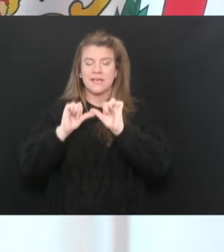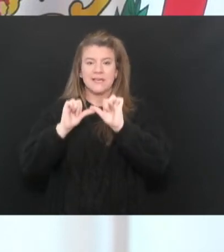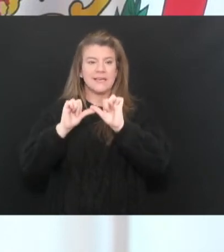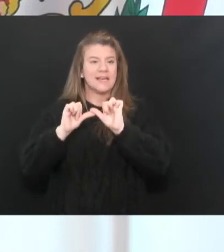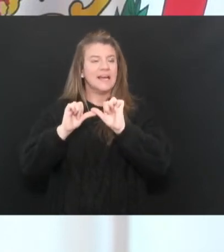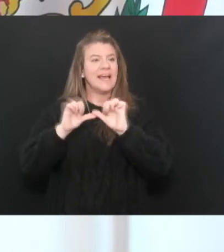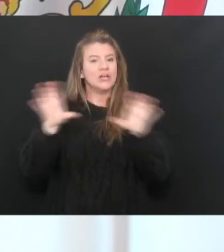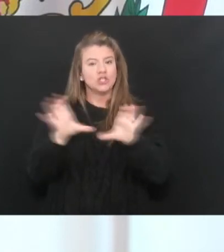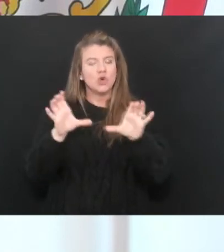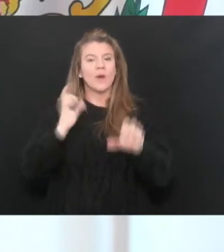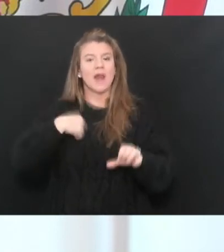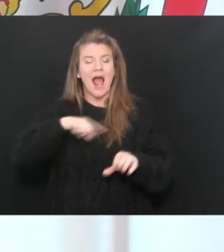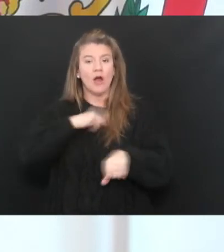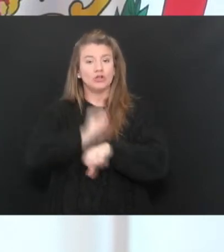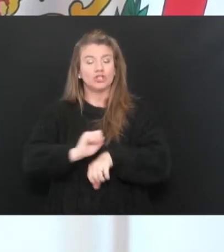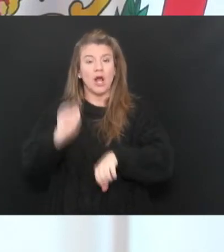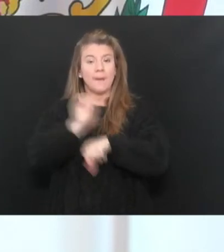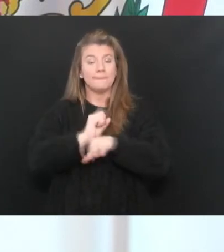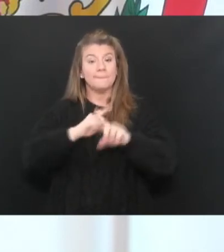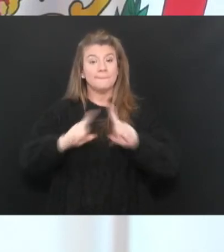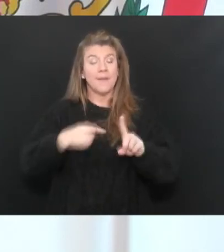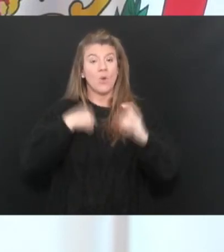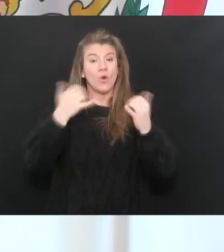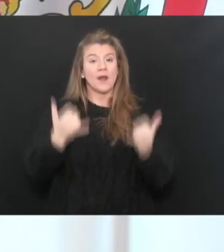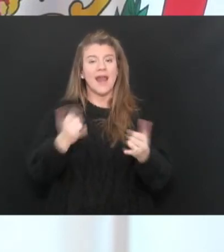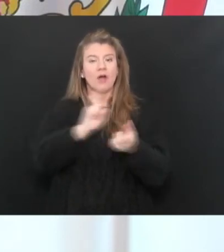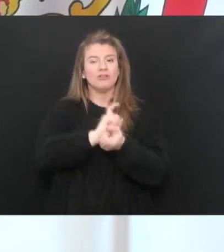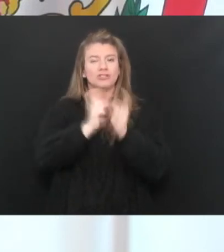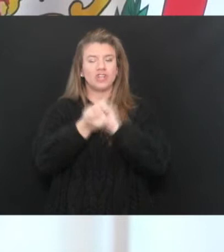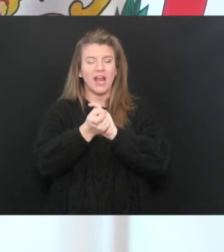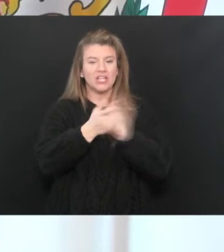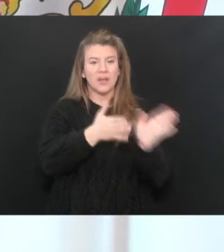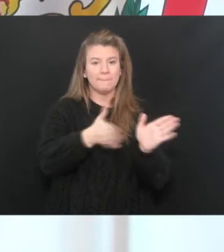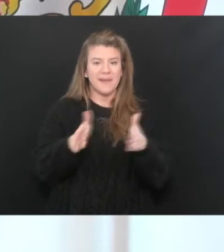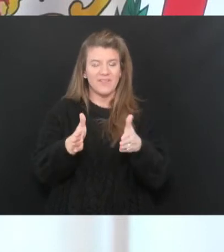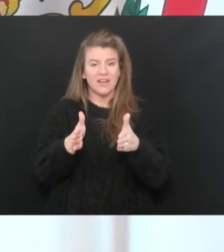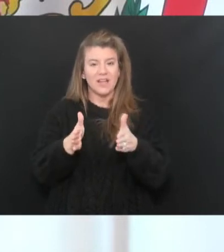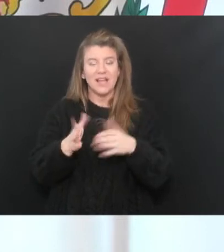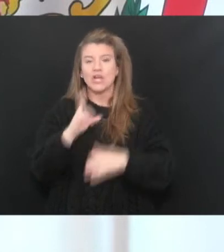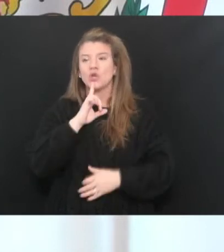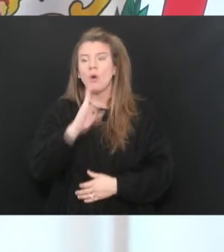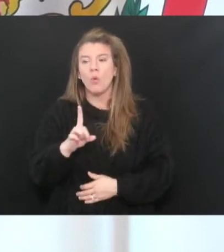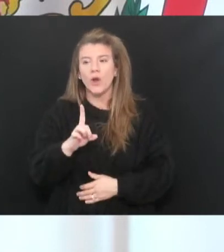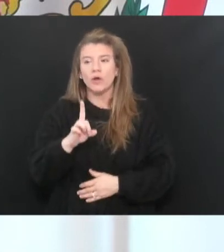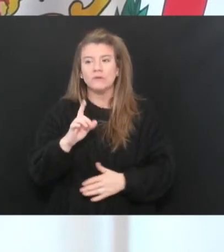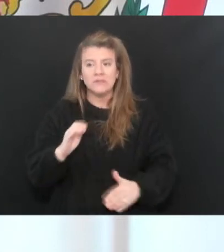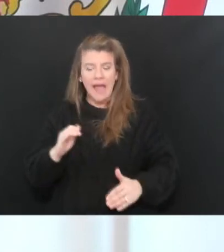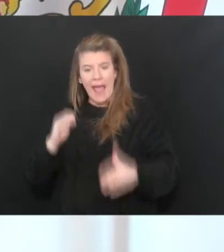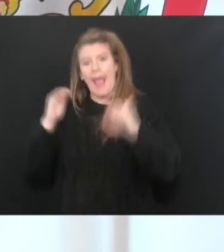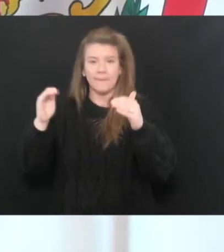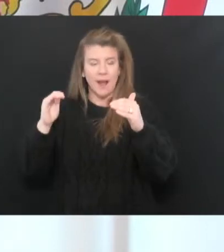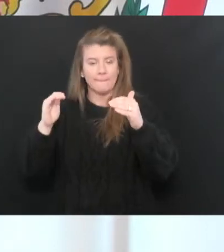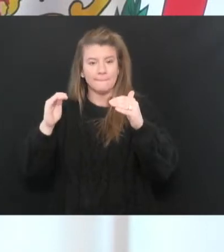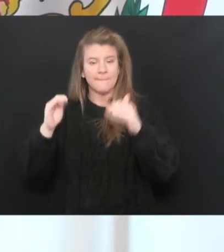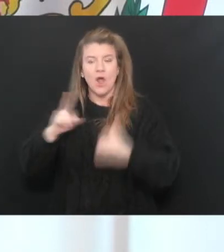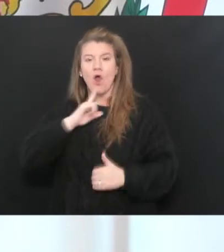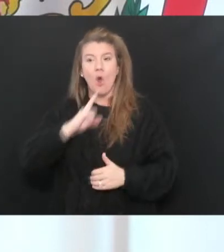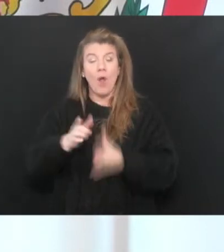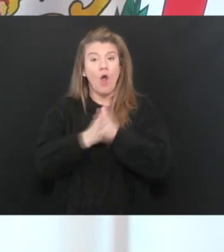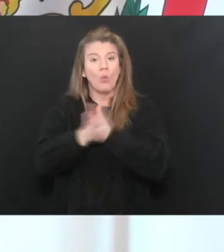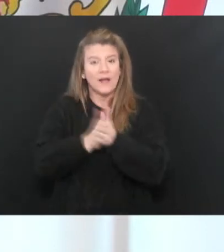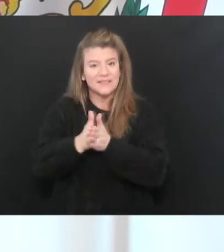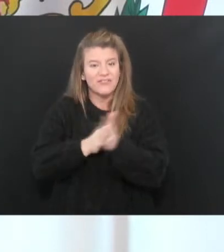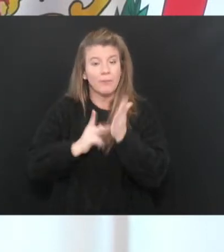to do our job, but we are now changing and pivoting to a real amped up, a real aggressive